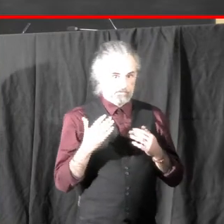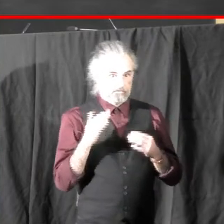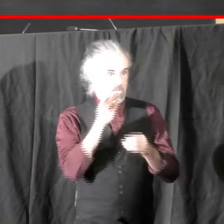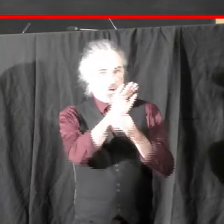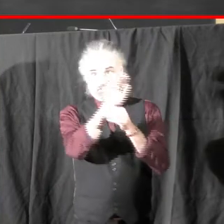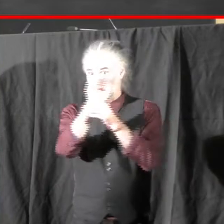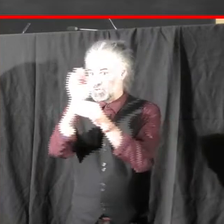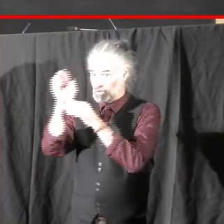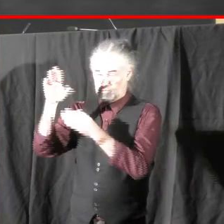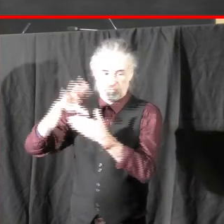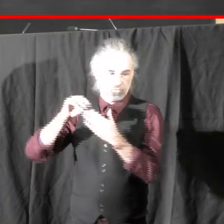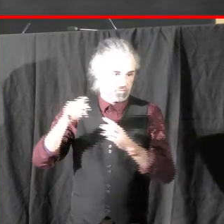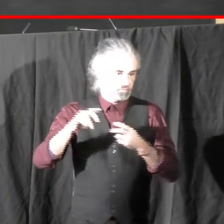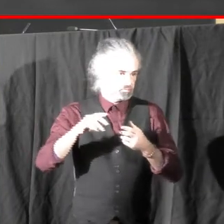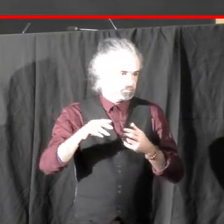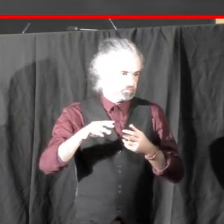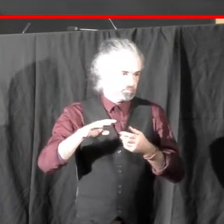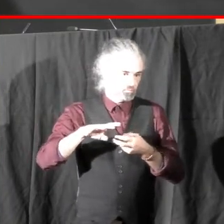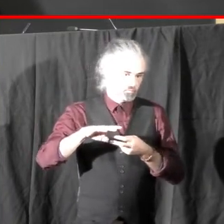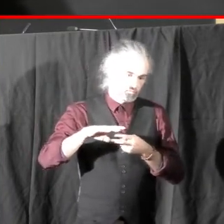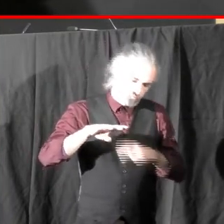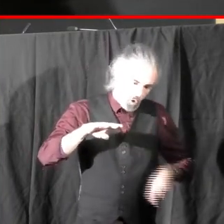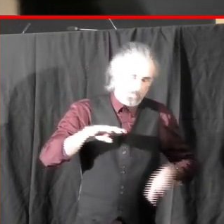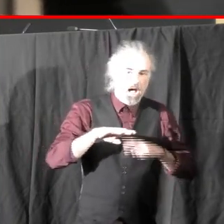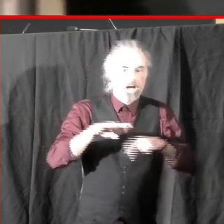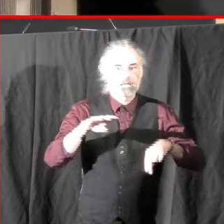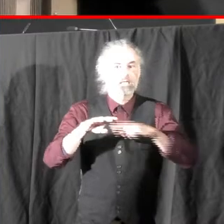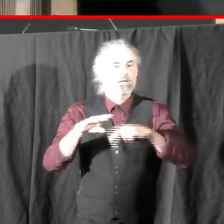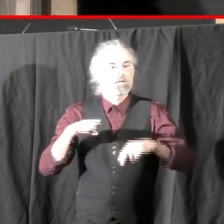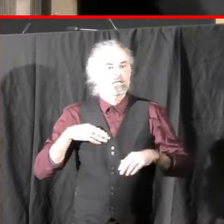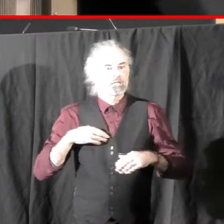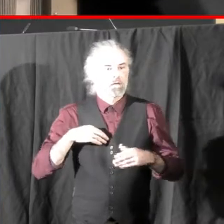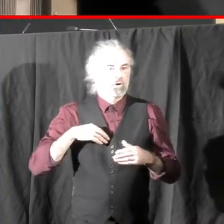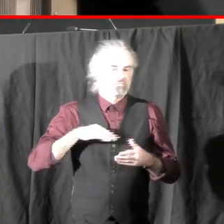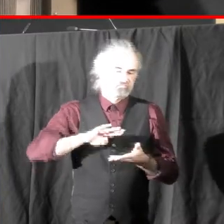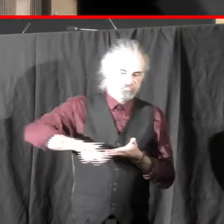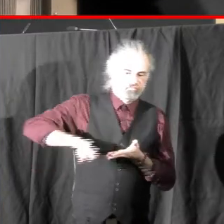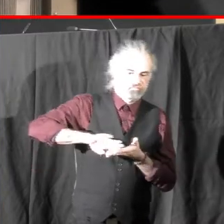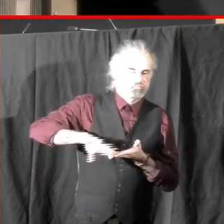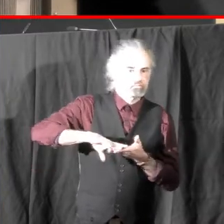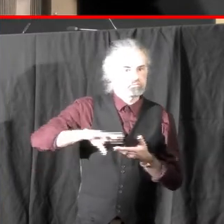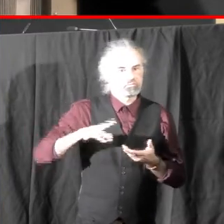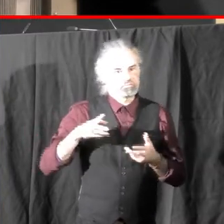out. So they're looking to cut costs. And